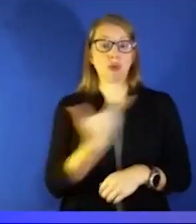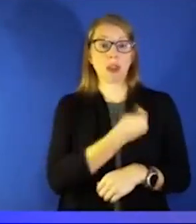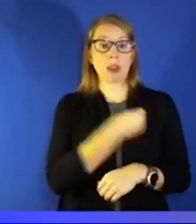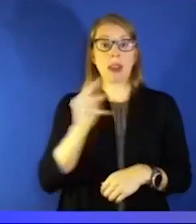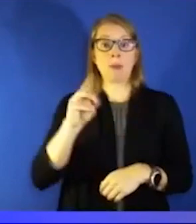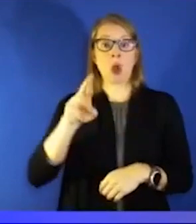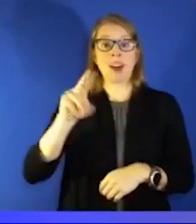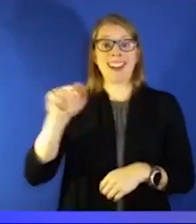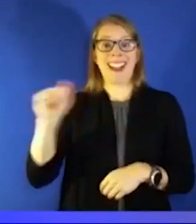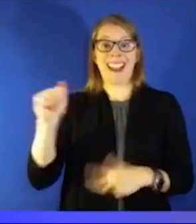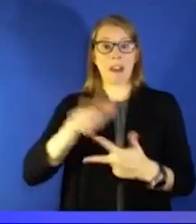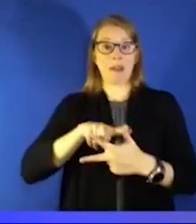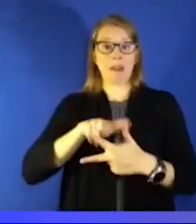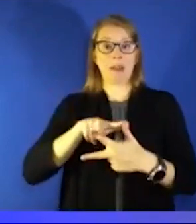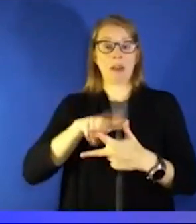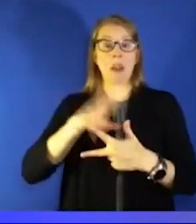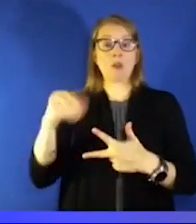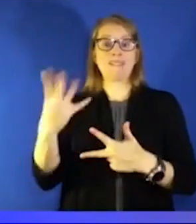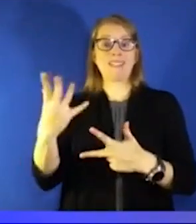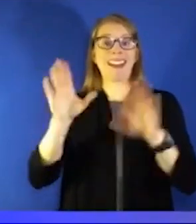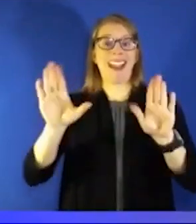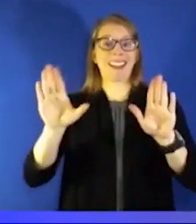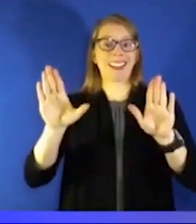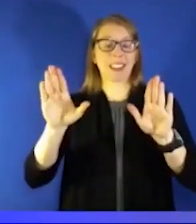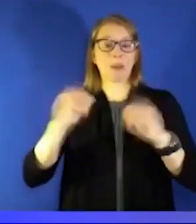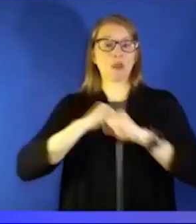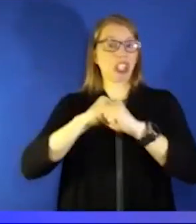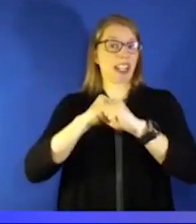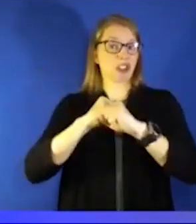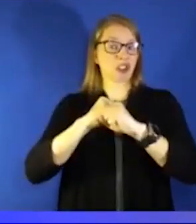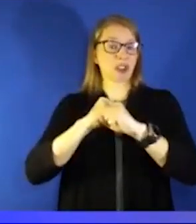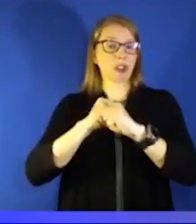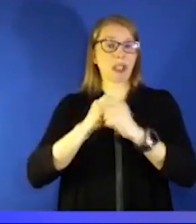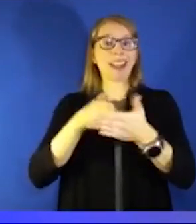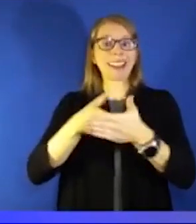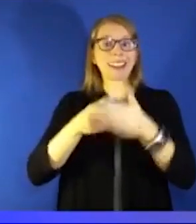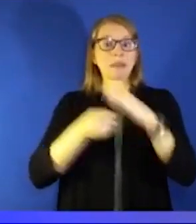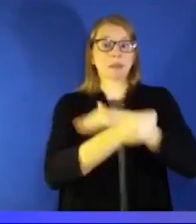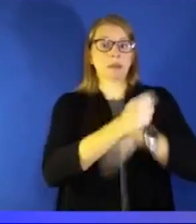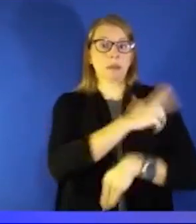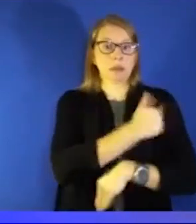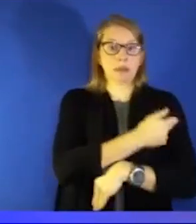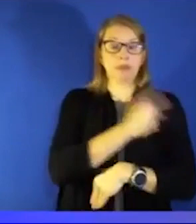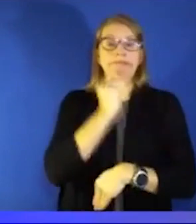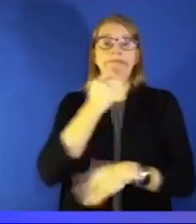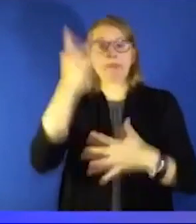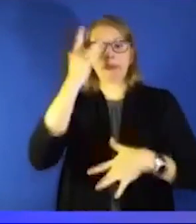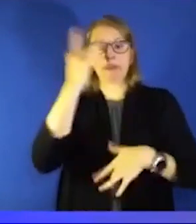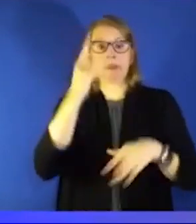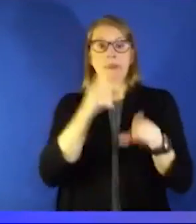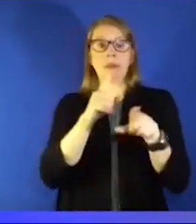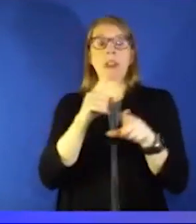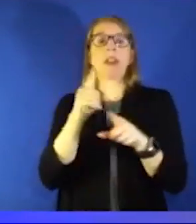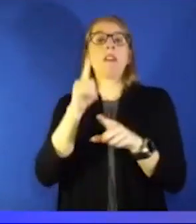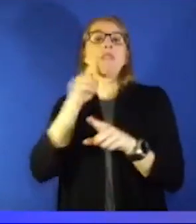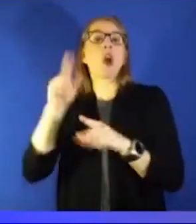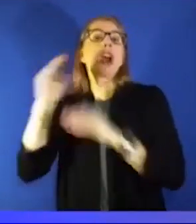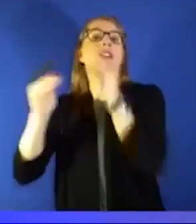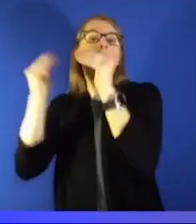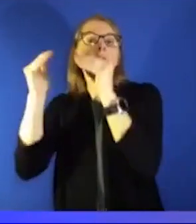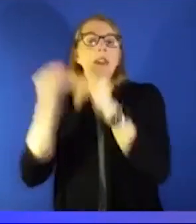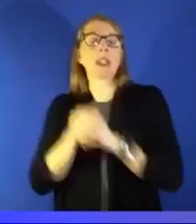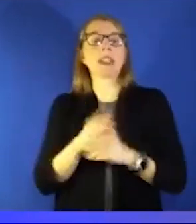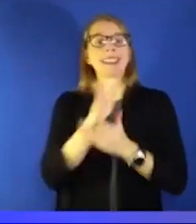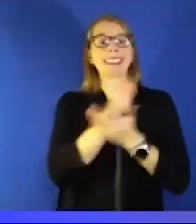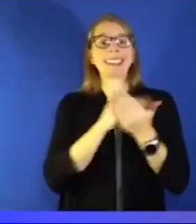vaccines provides excellent protection against hospitalization, serious disease in adults. There are some